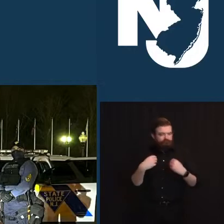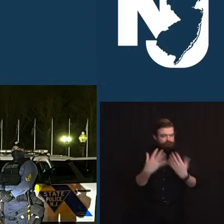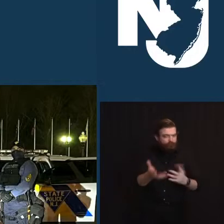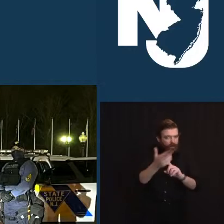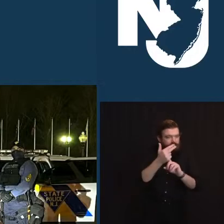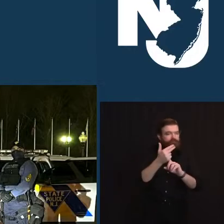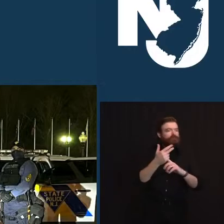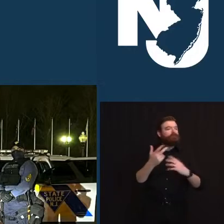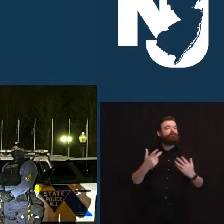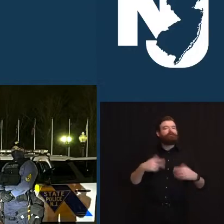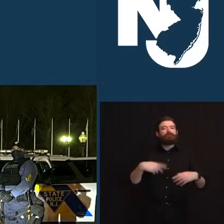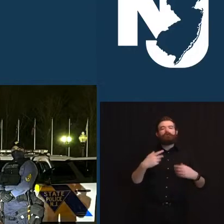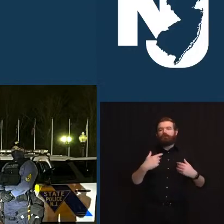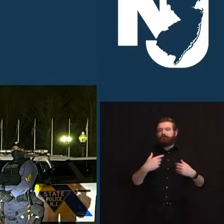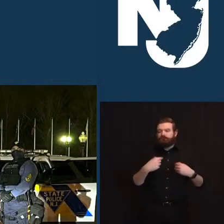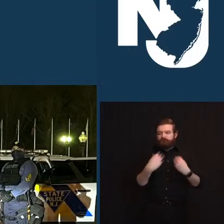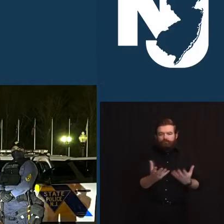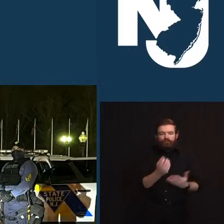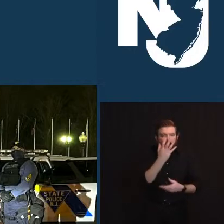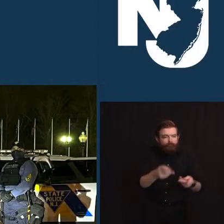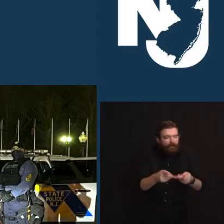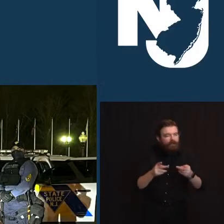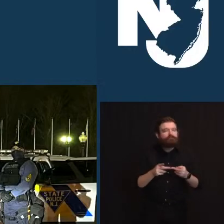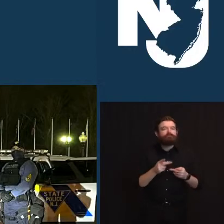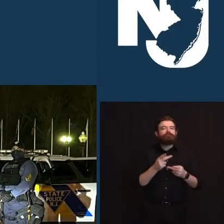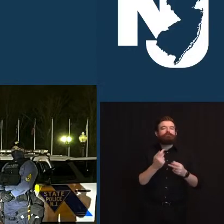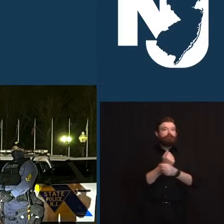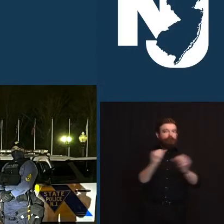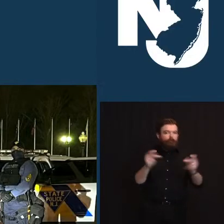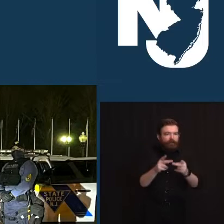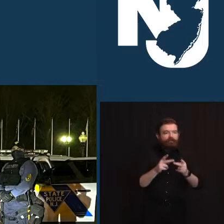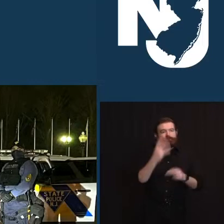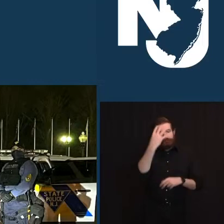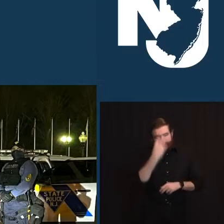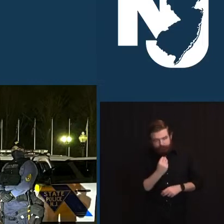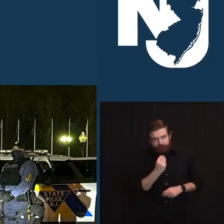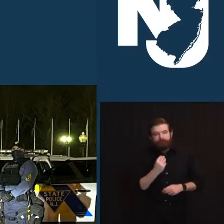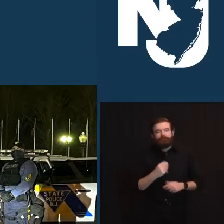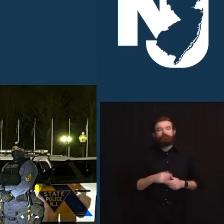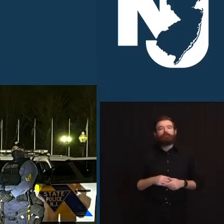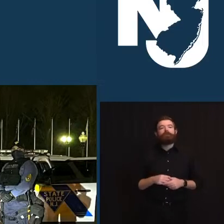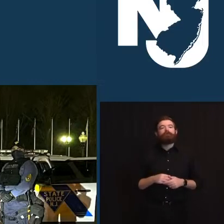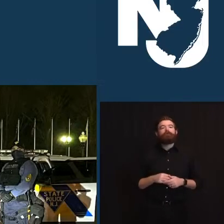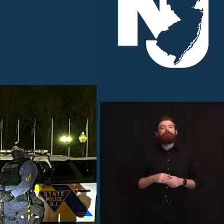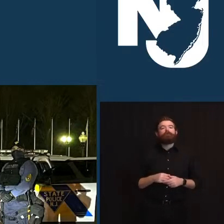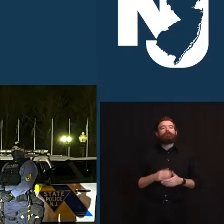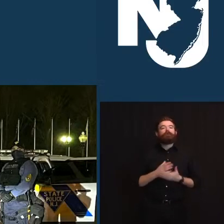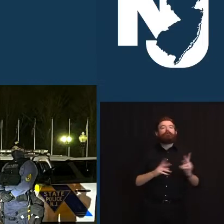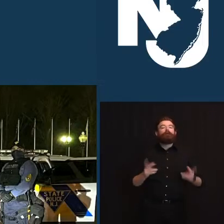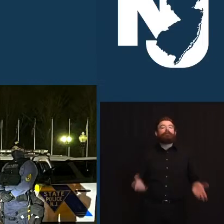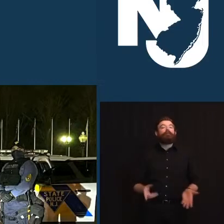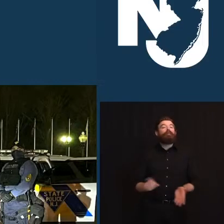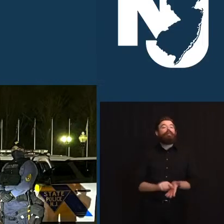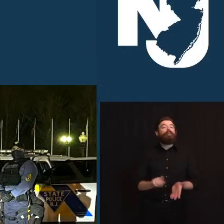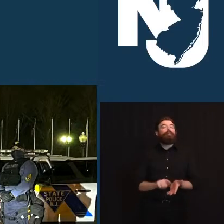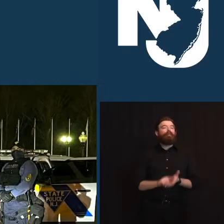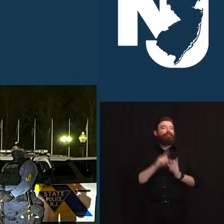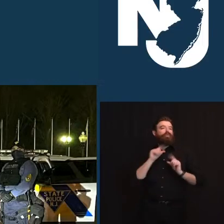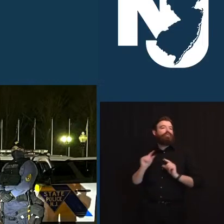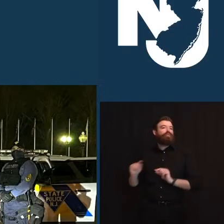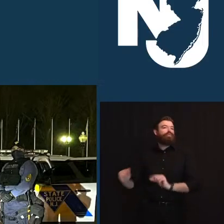recharge. And some folks irresponsibly in the state put out statements without calling me up or asking one of us what the facts